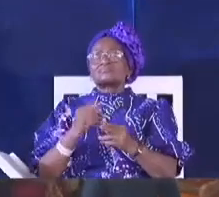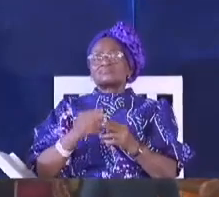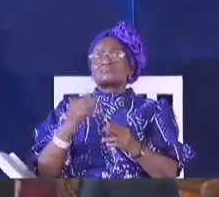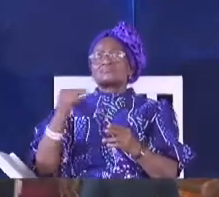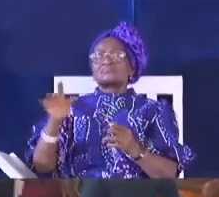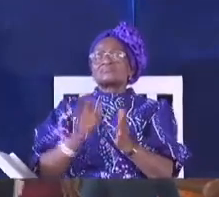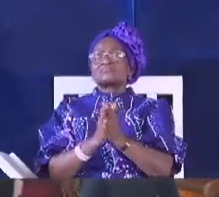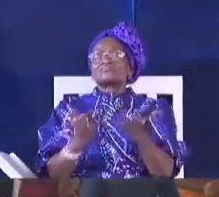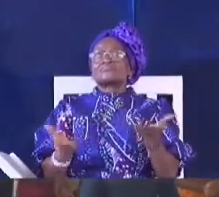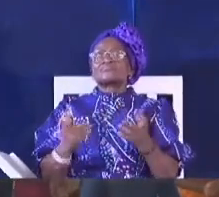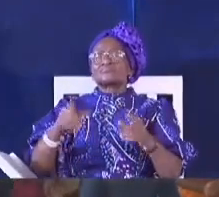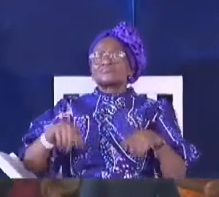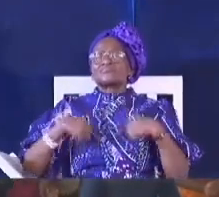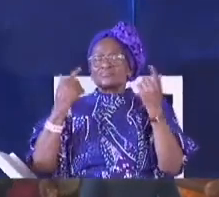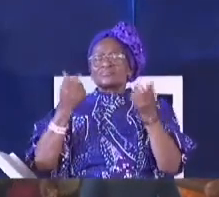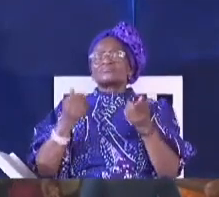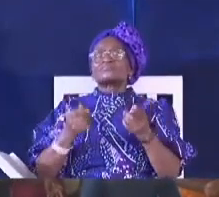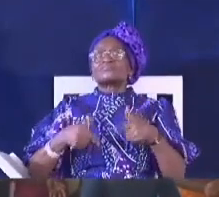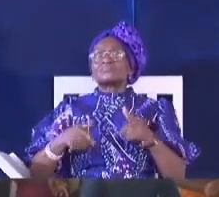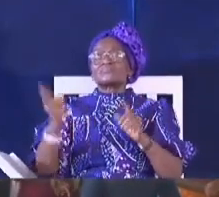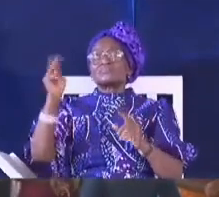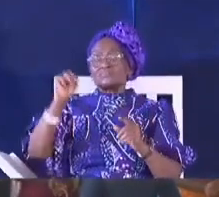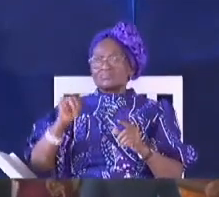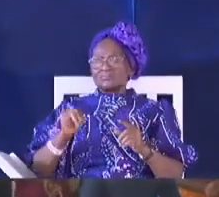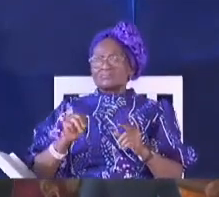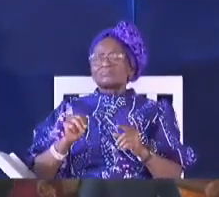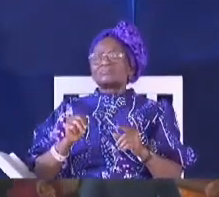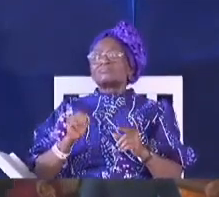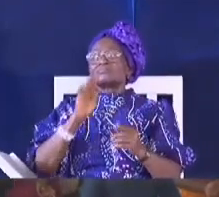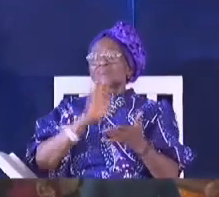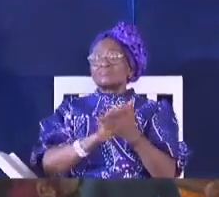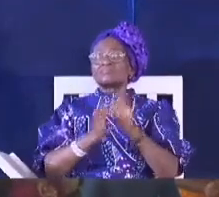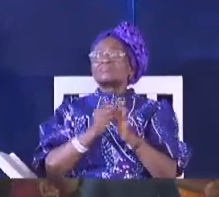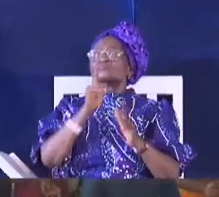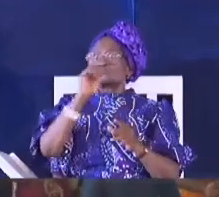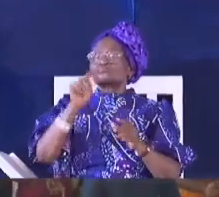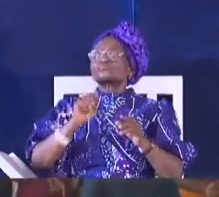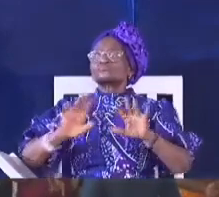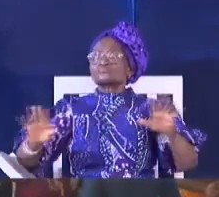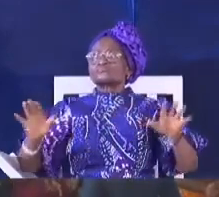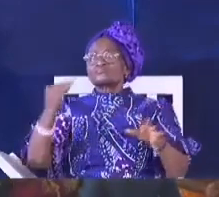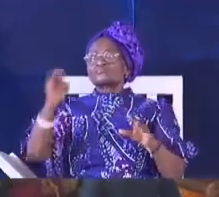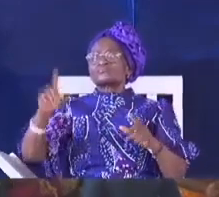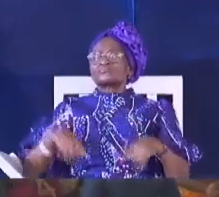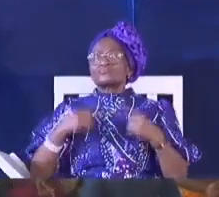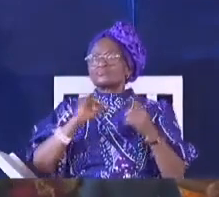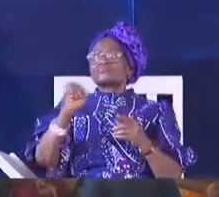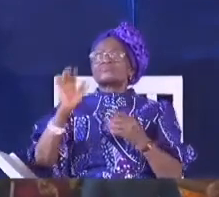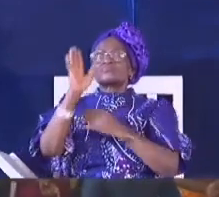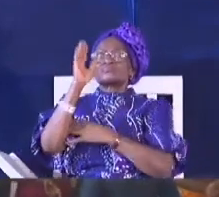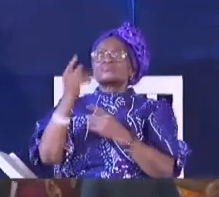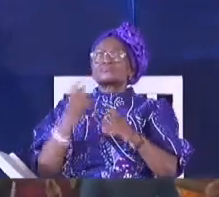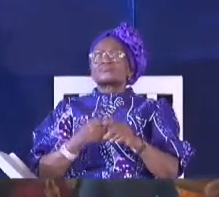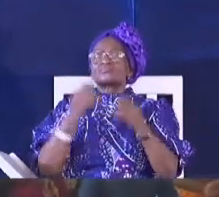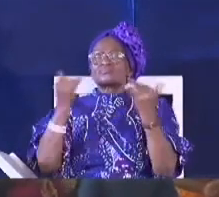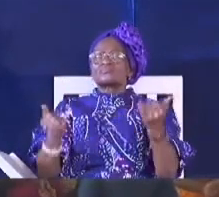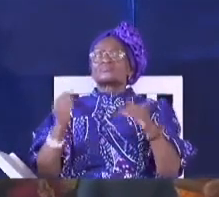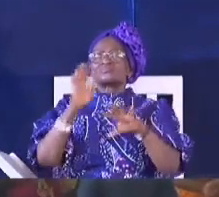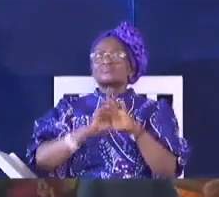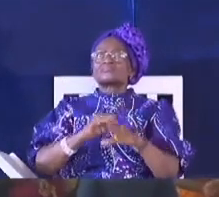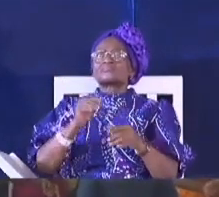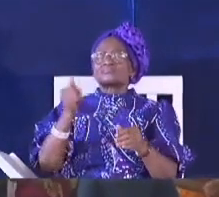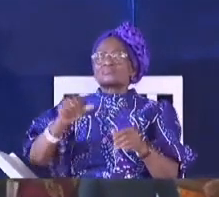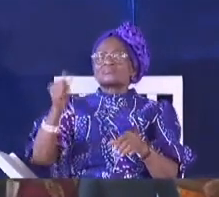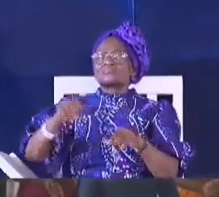life. Let them become true children of the living God. And from now on, anytime